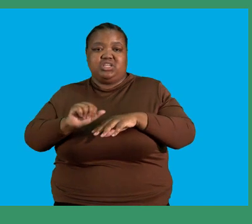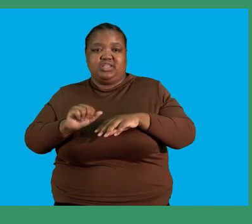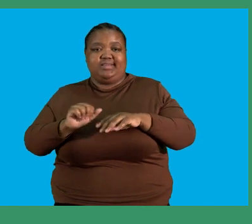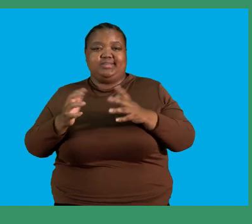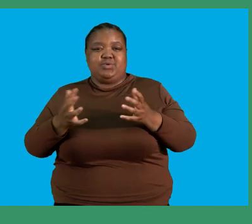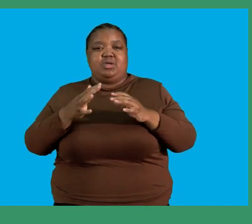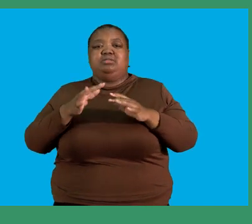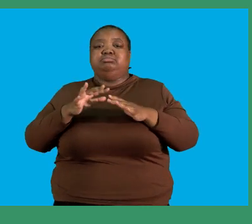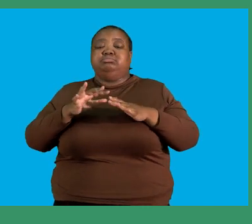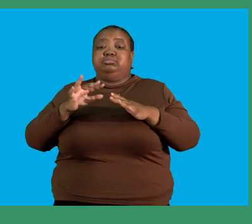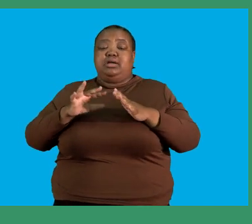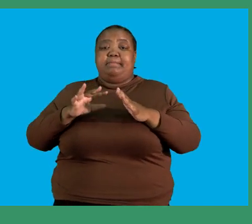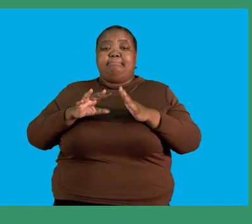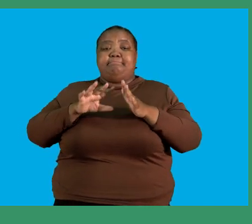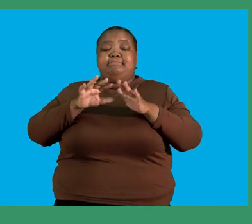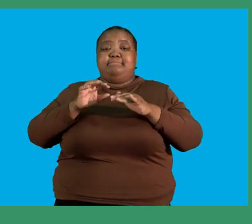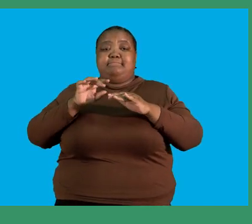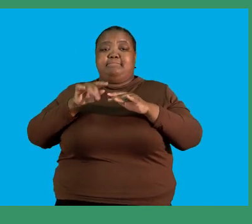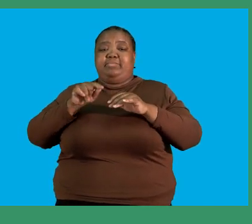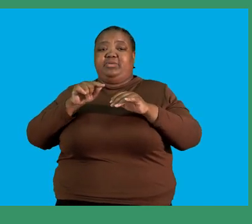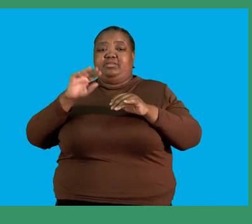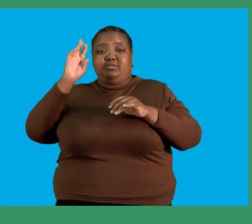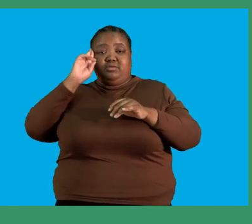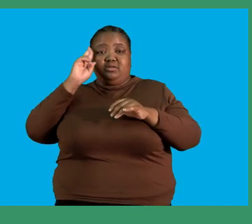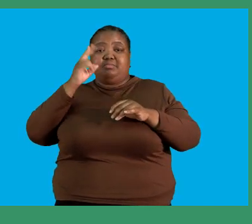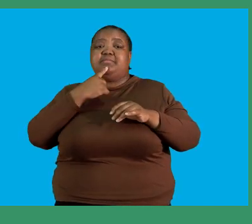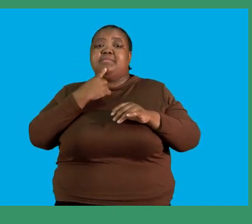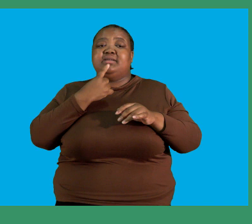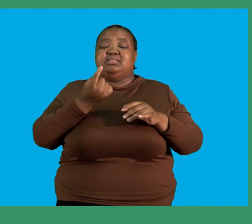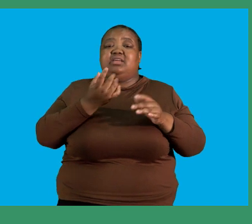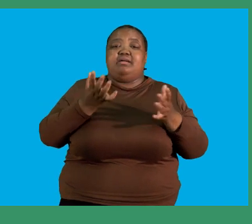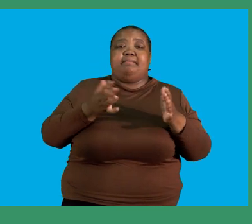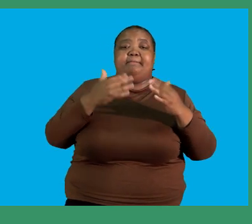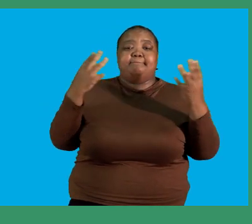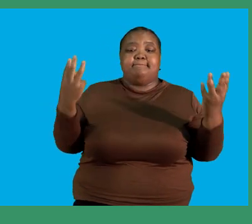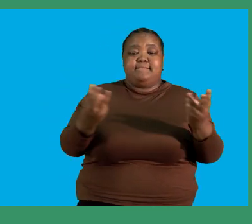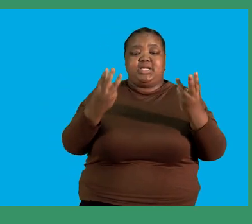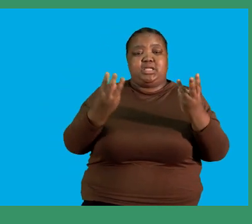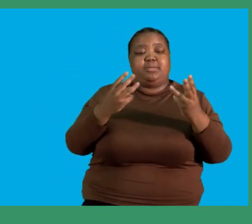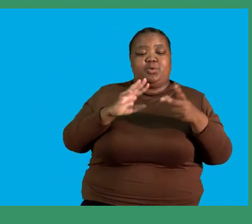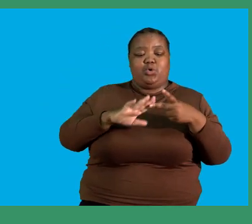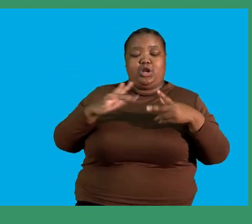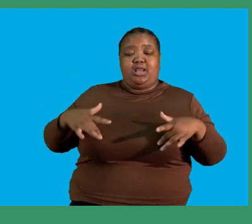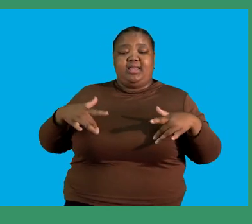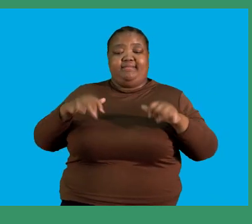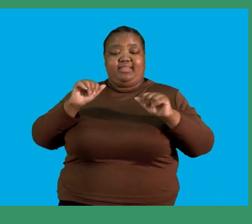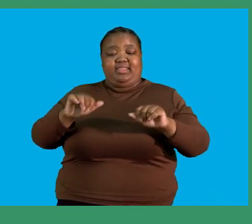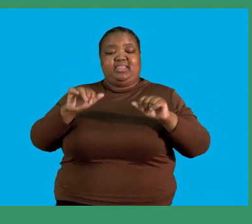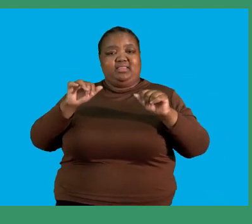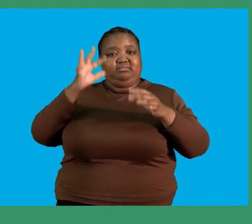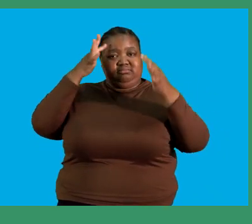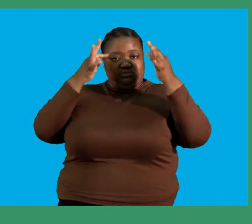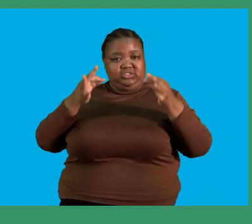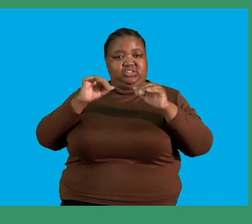which you produce. Now, remember that we defined these as the population, their lifestyle, and also their choices. So